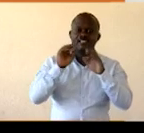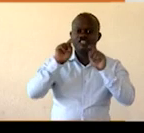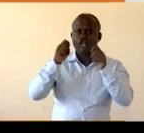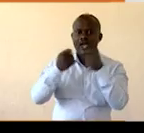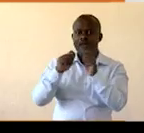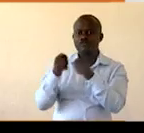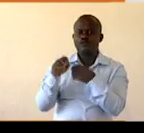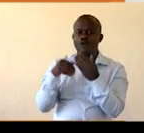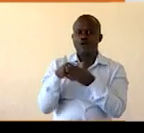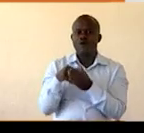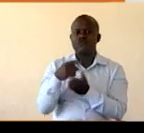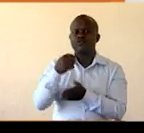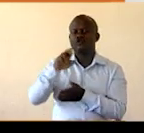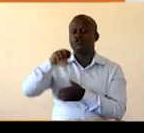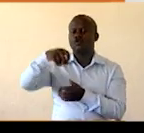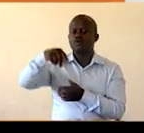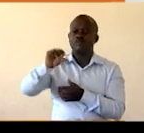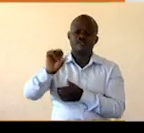of Tropism.